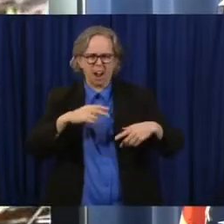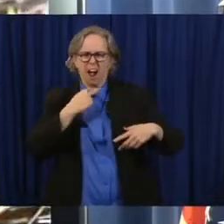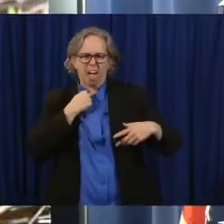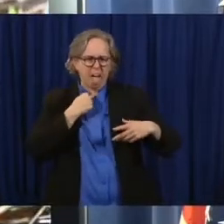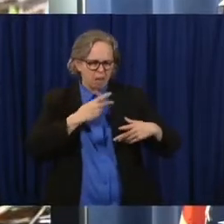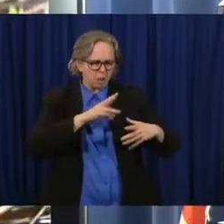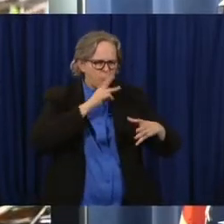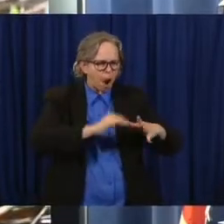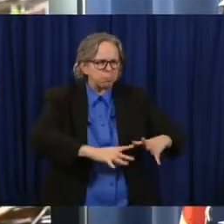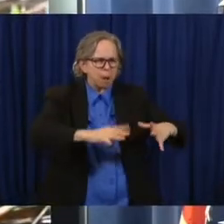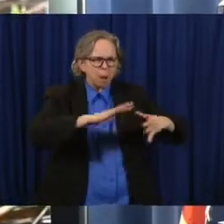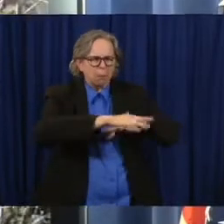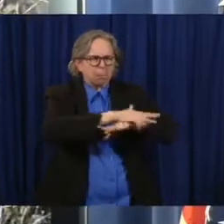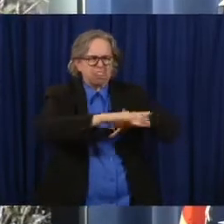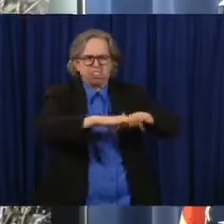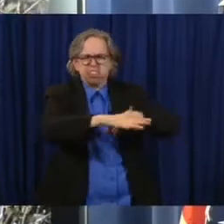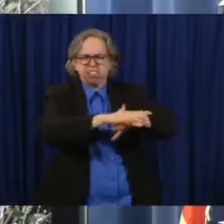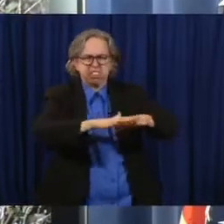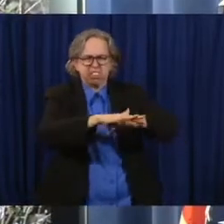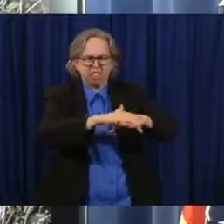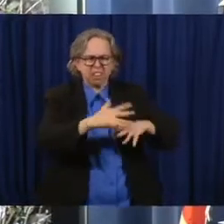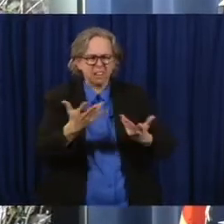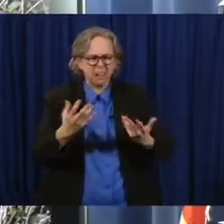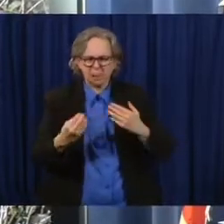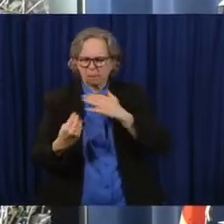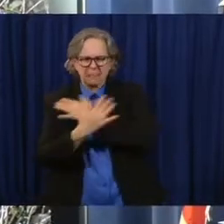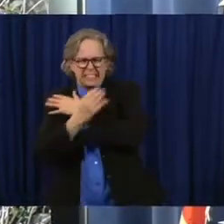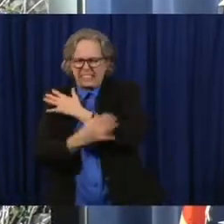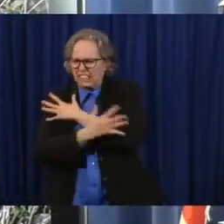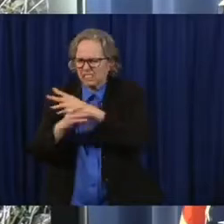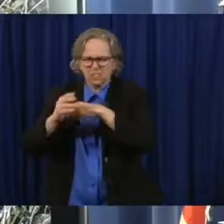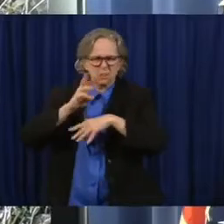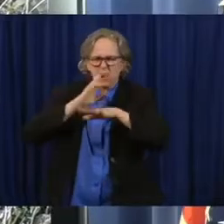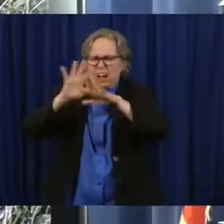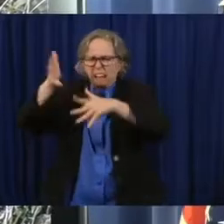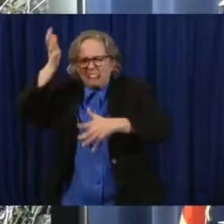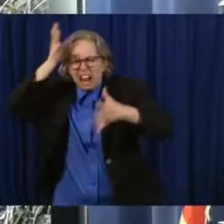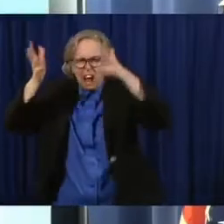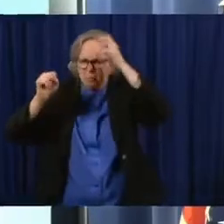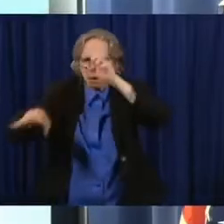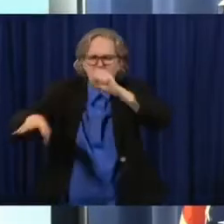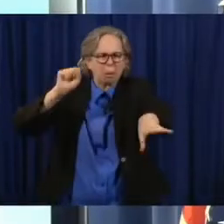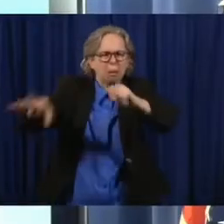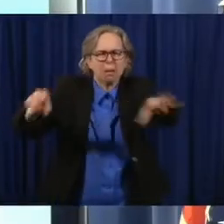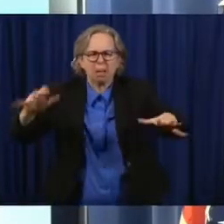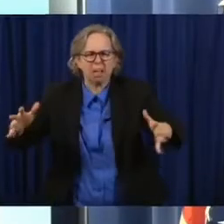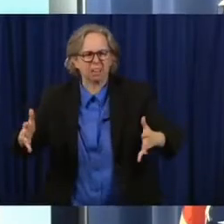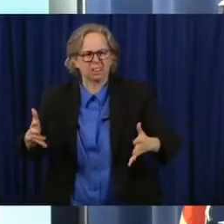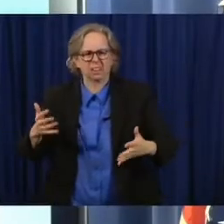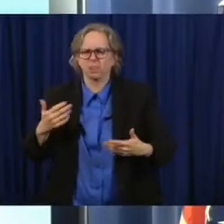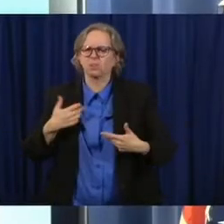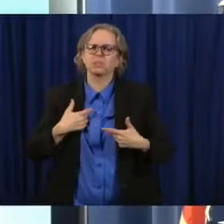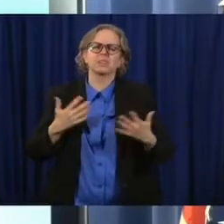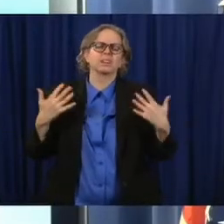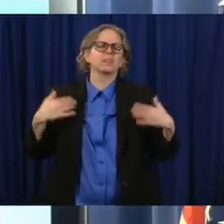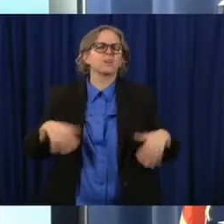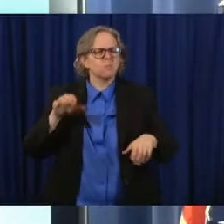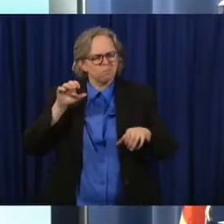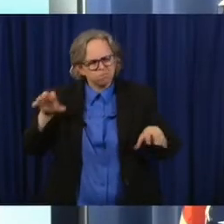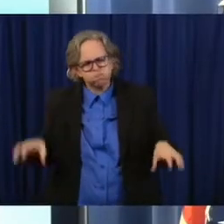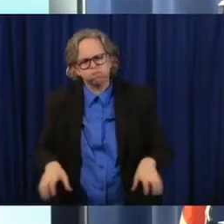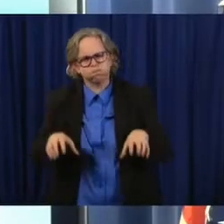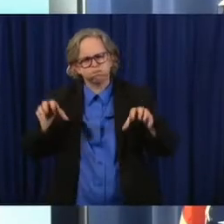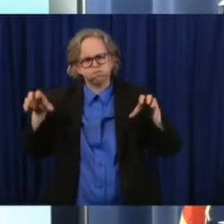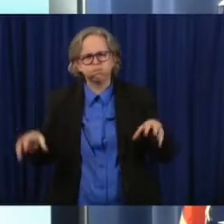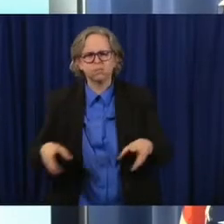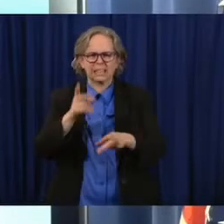the riverbanks, or even a beach covered with litter. We work really hard to keep Ohio's beautiful public